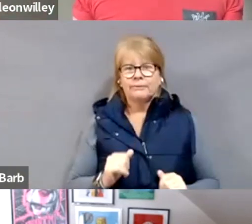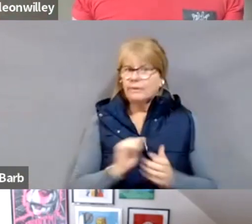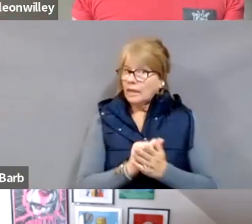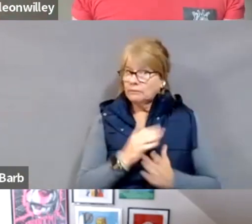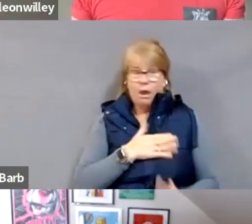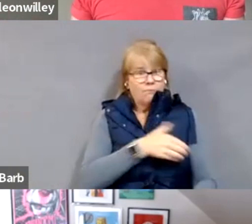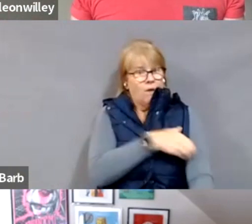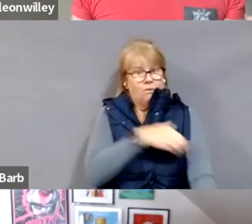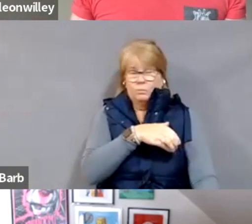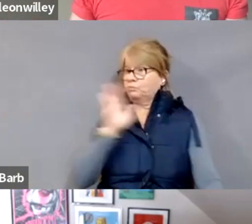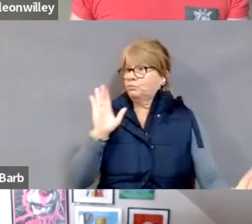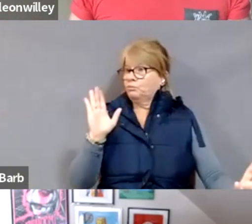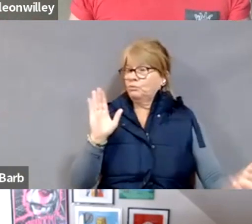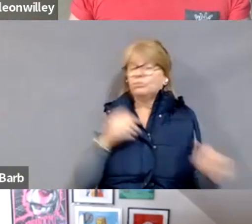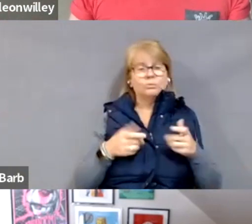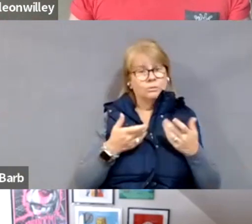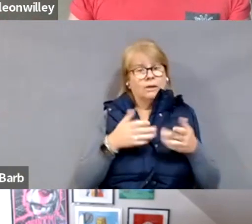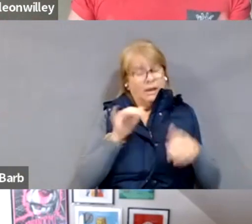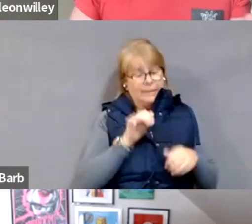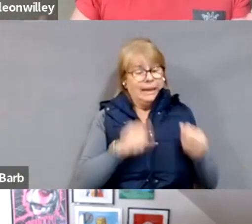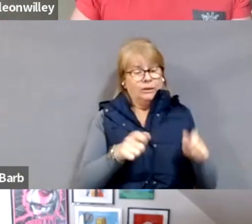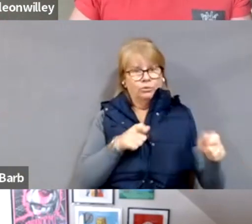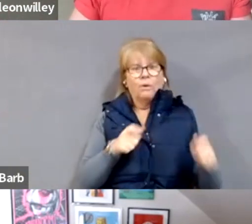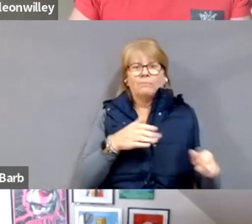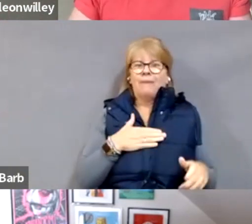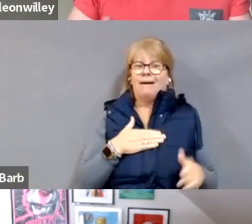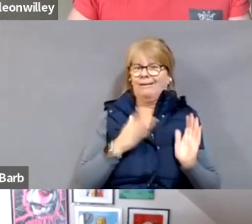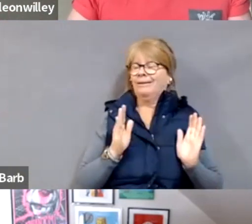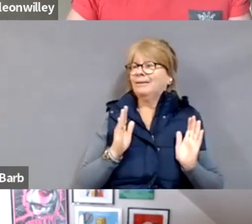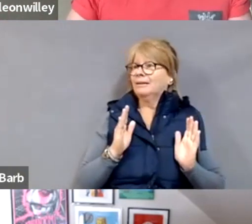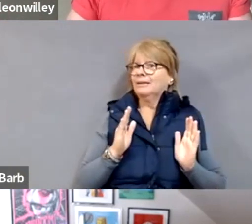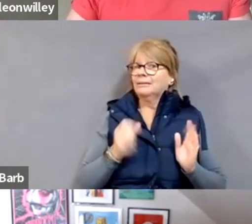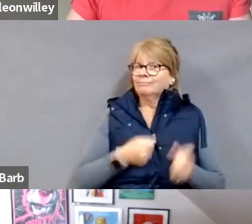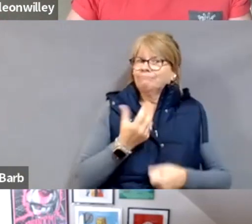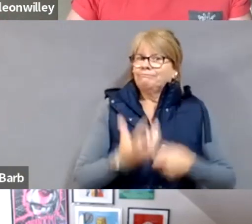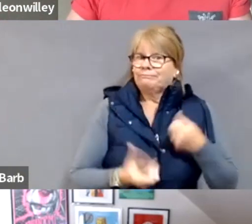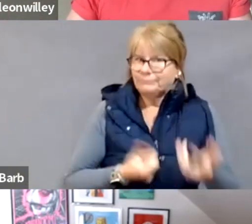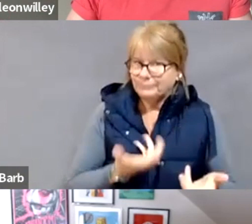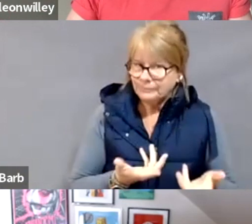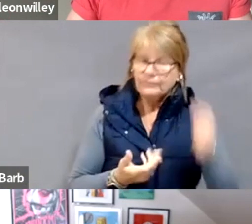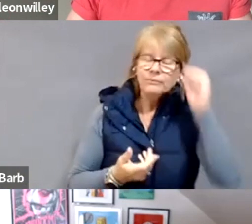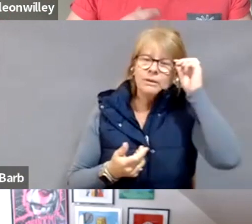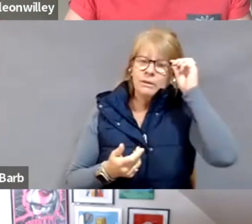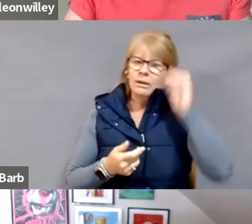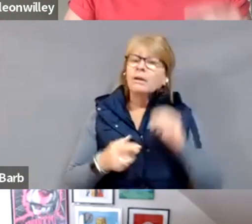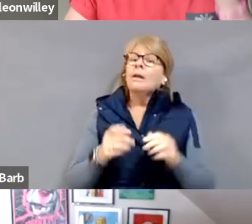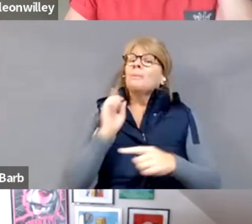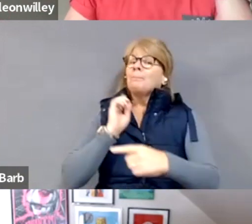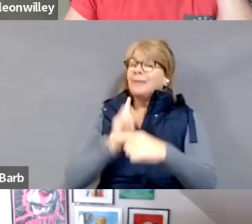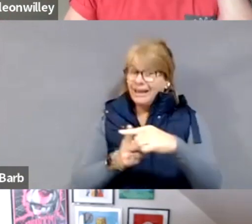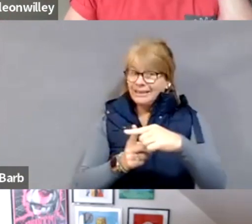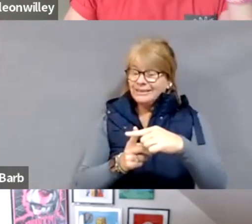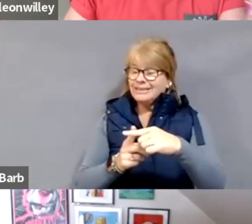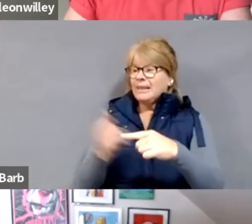to do. And so I started to realize this, and then I started to realize, because I started to understand the business